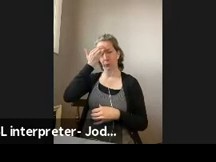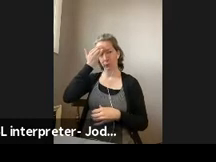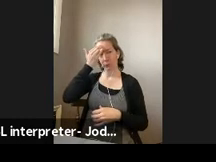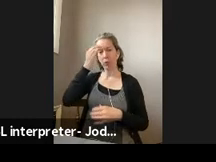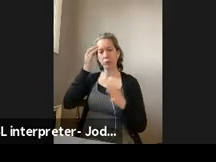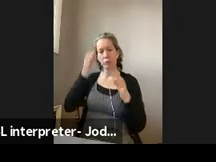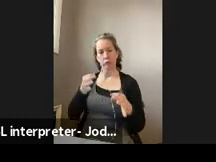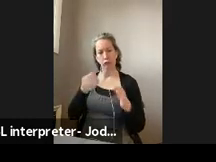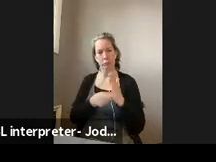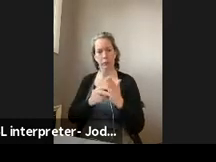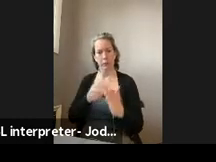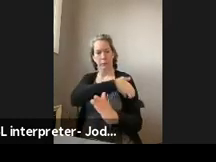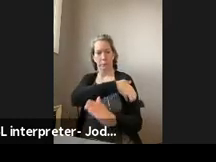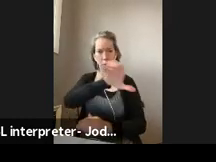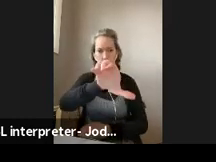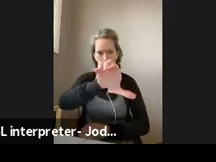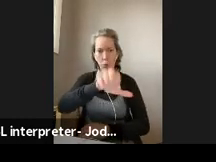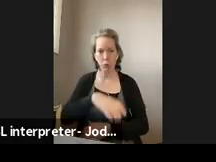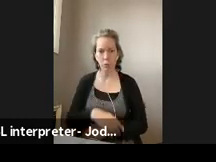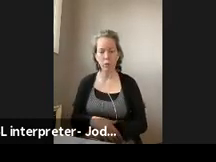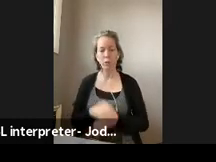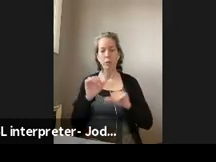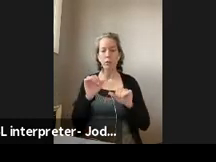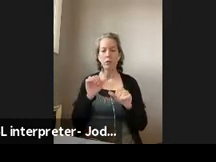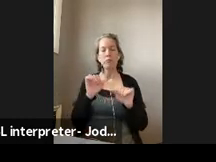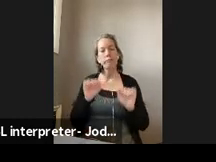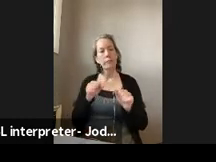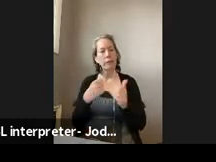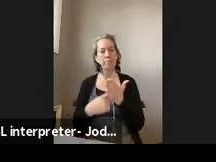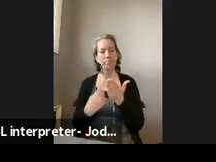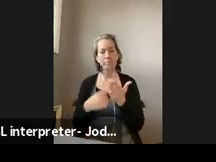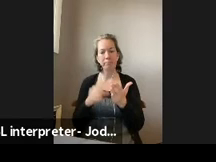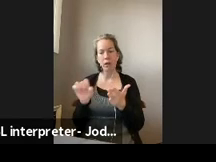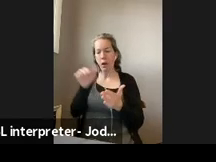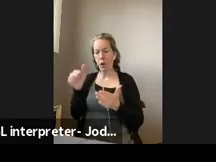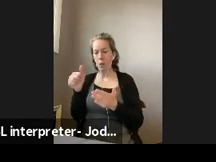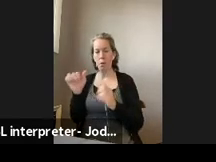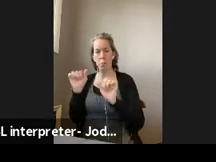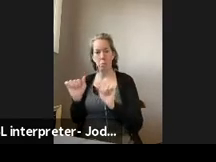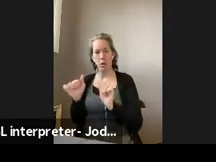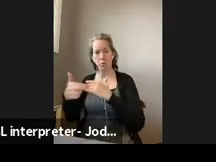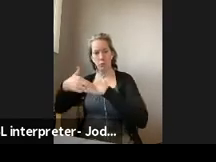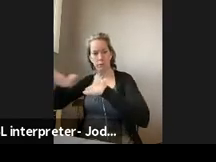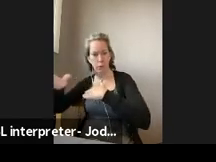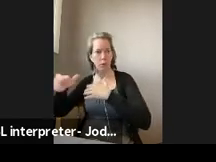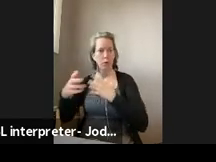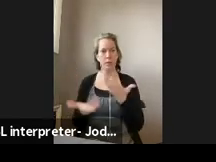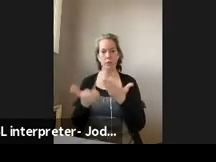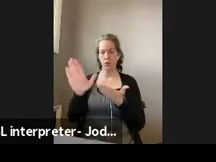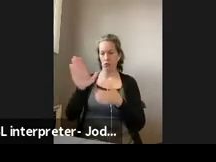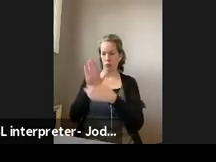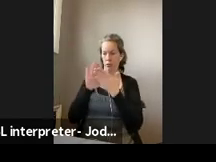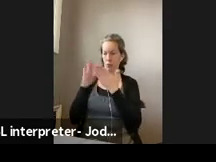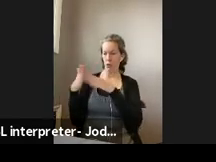about other possible referrals in your community as well, if you're looking to access anything like counseling or